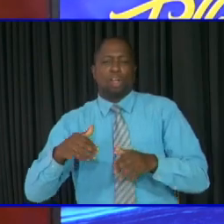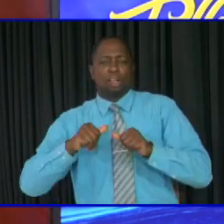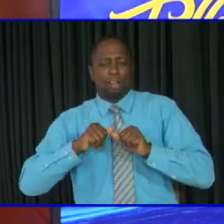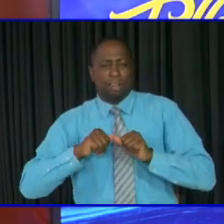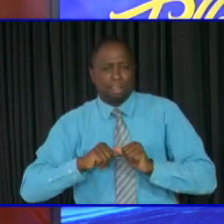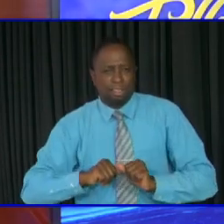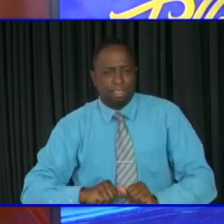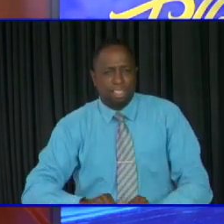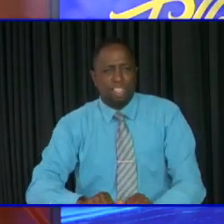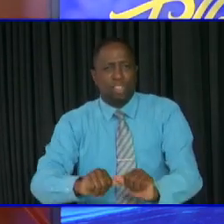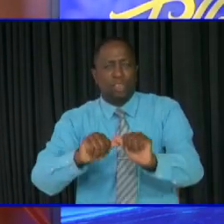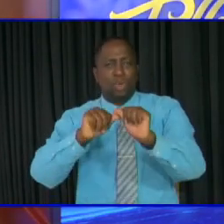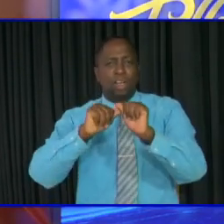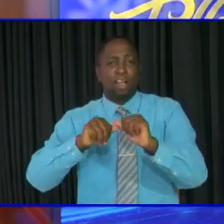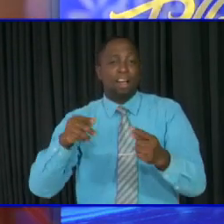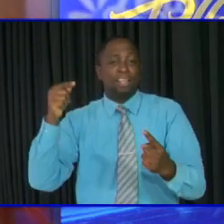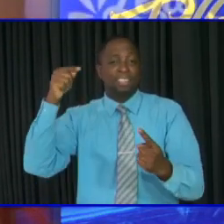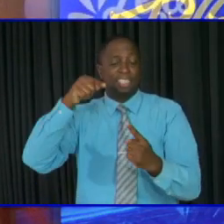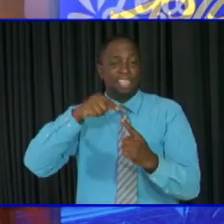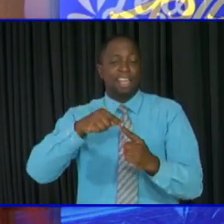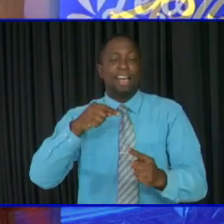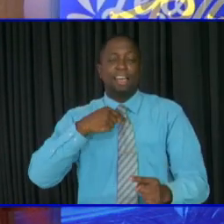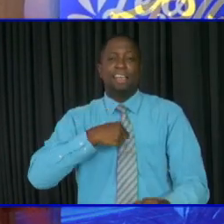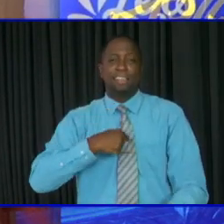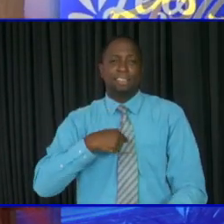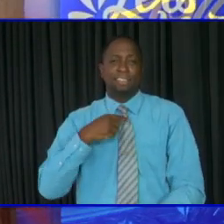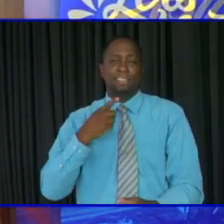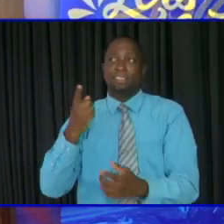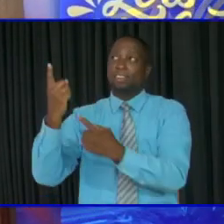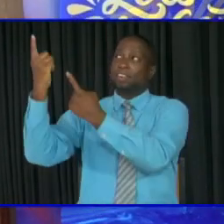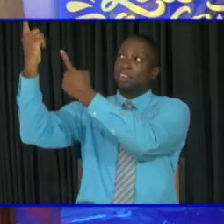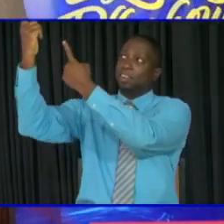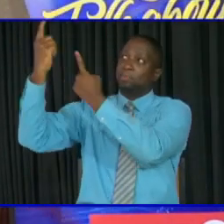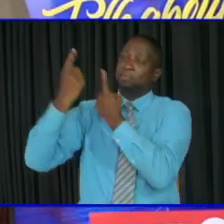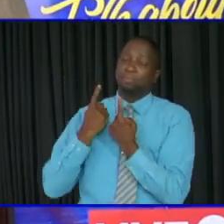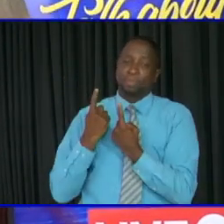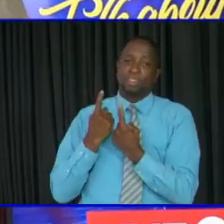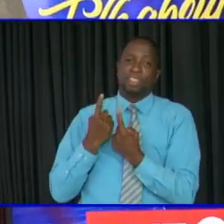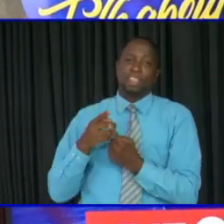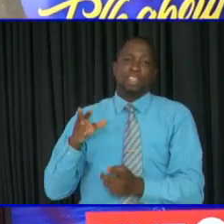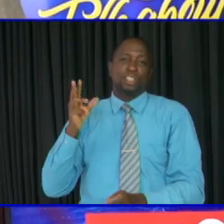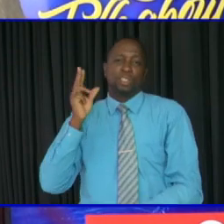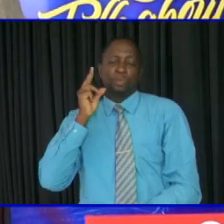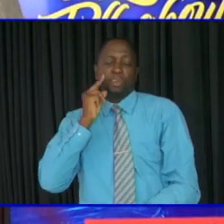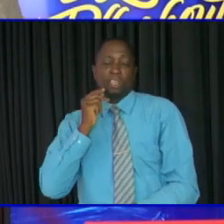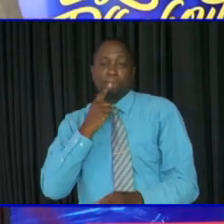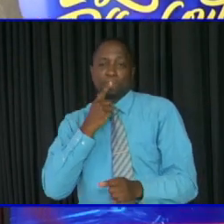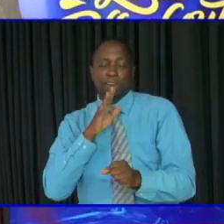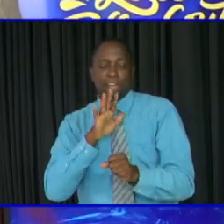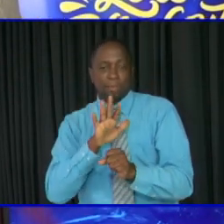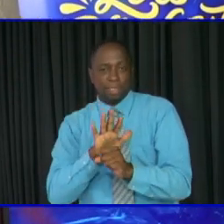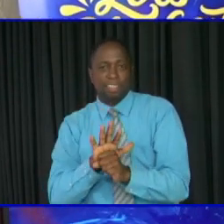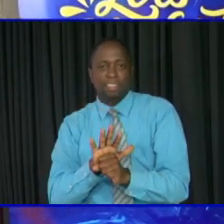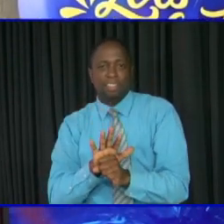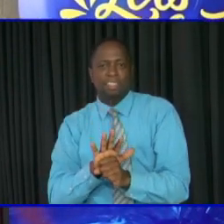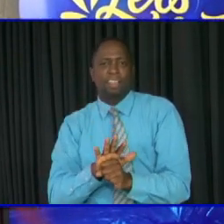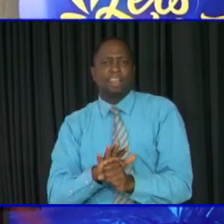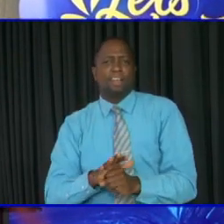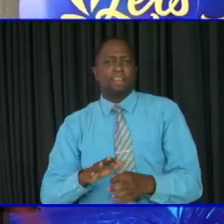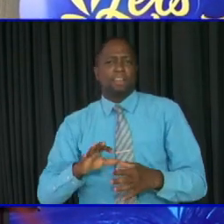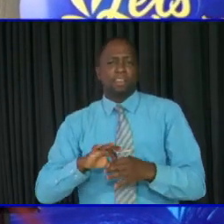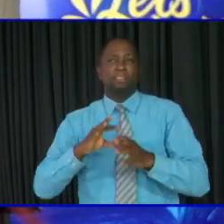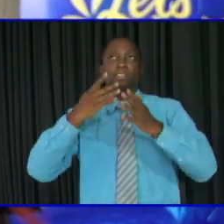Hold fast till I come. Sweet promise